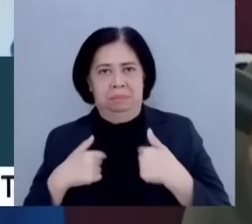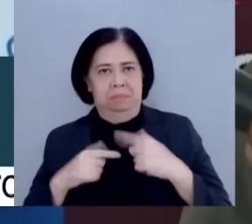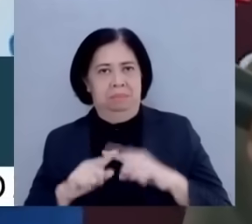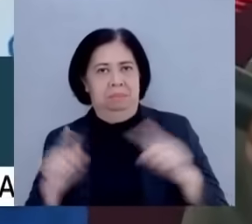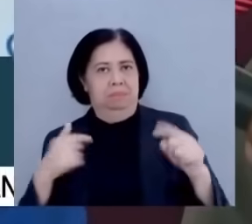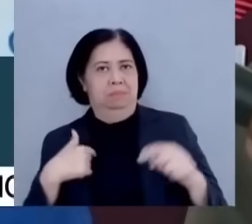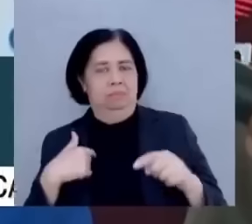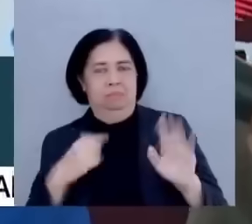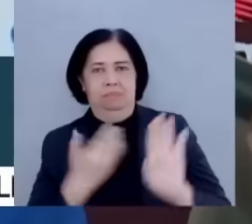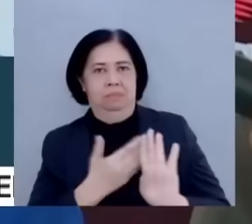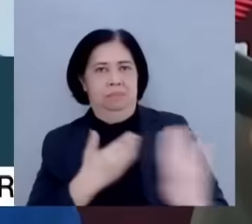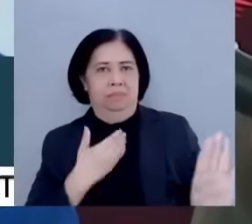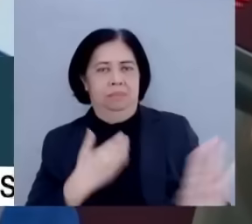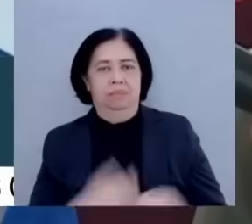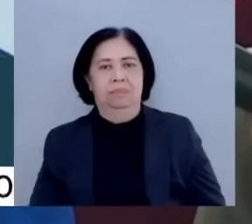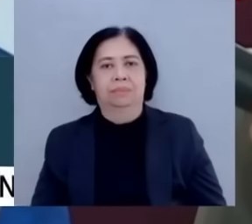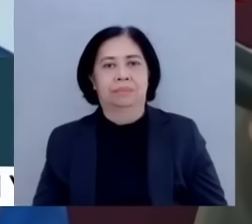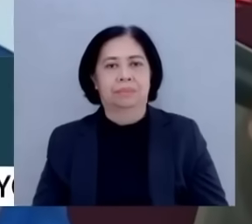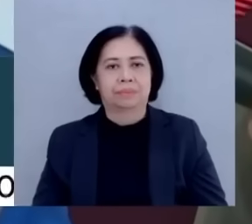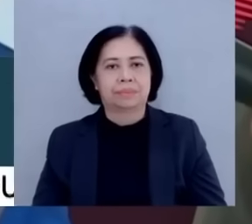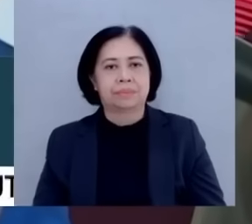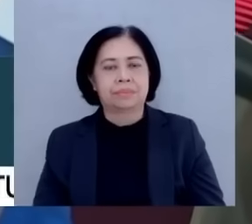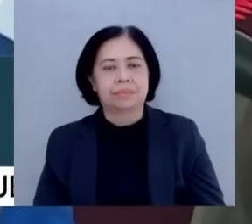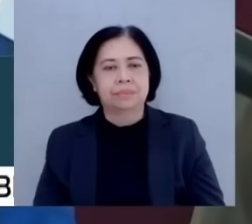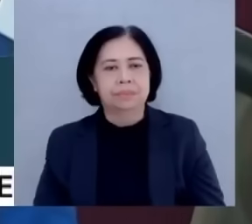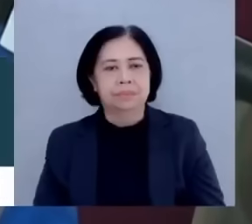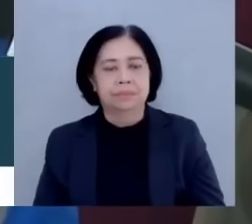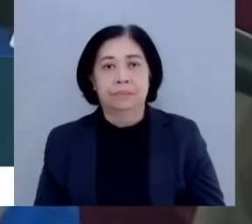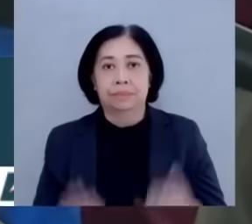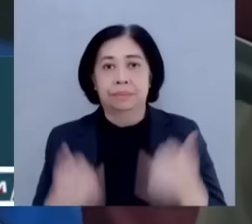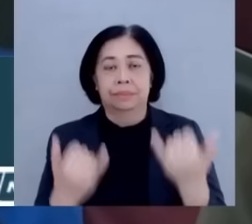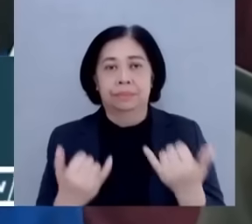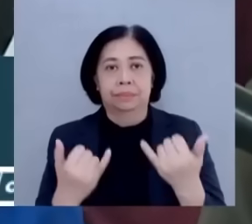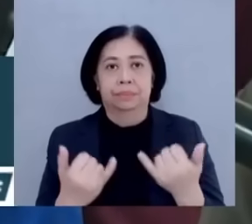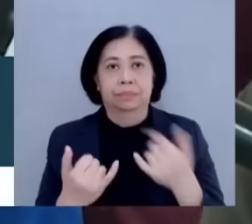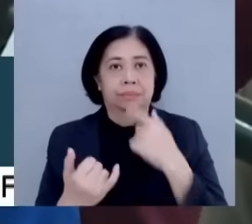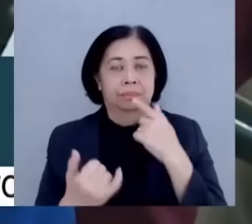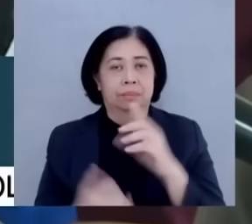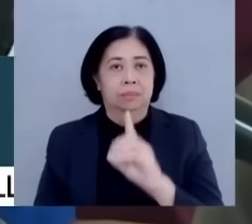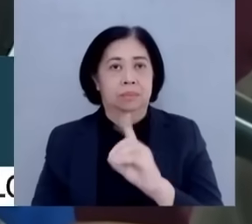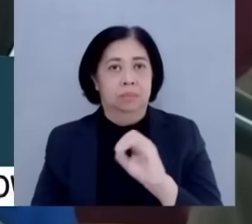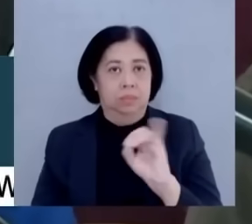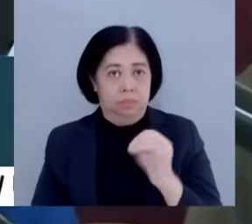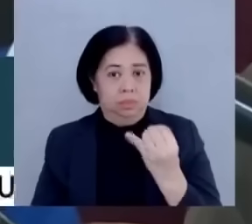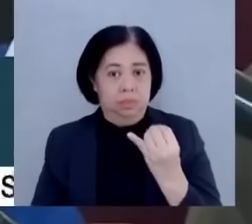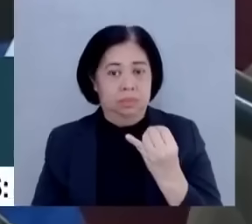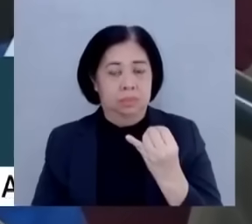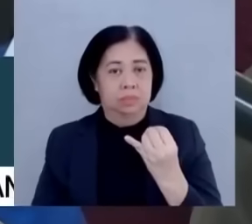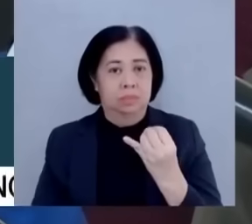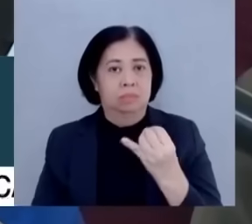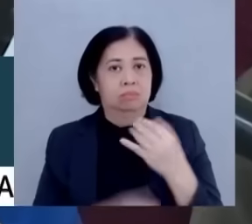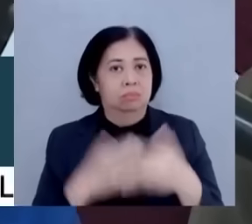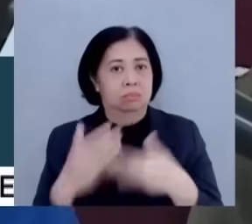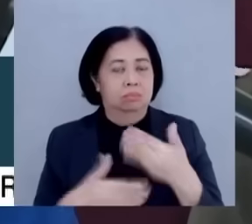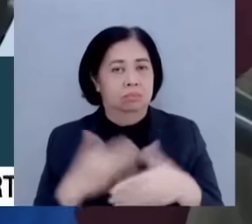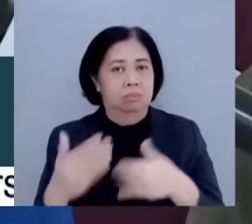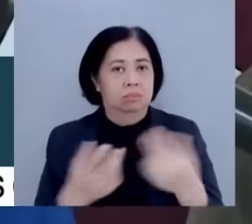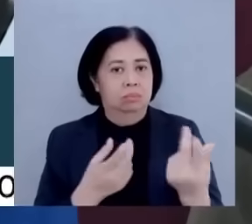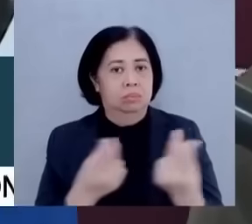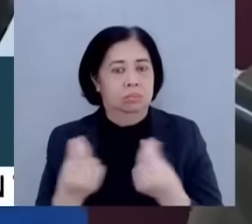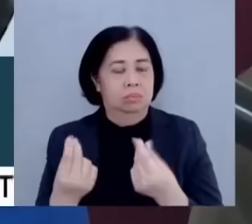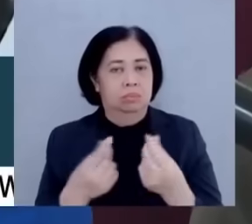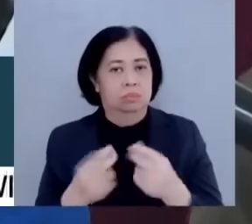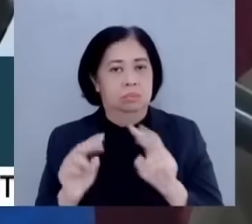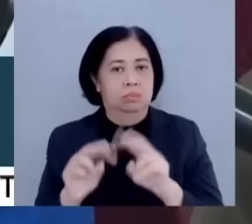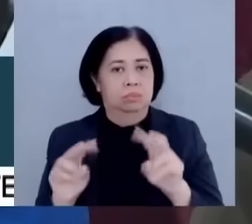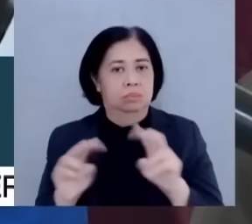ako. Vice, right now, sabi ng Department of Justice, ongoing na yung kanilang ginagawa na